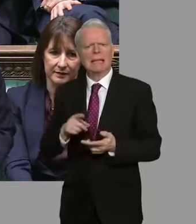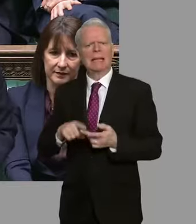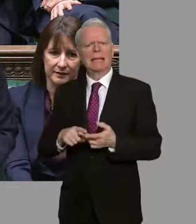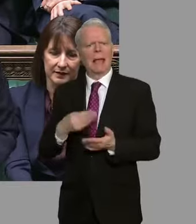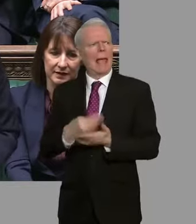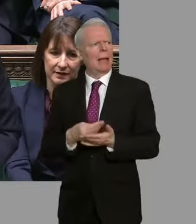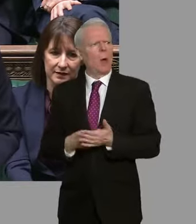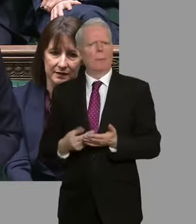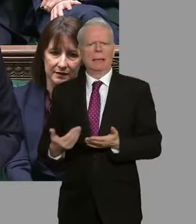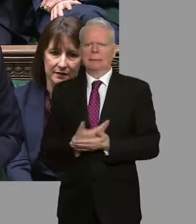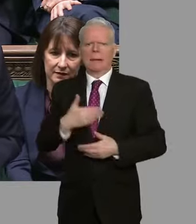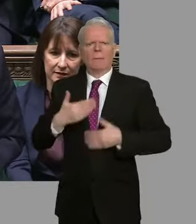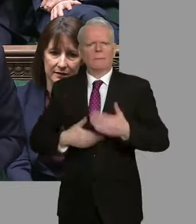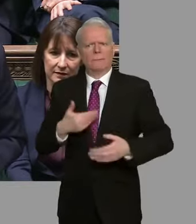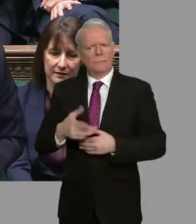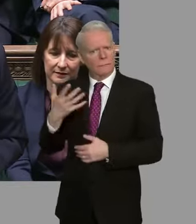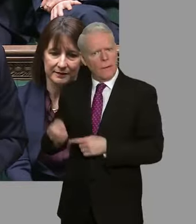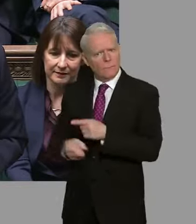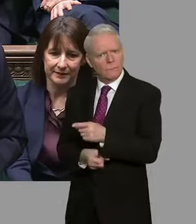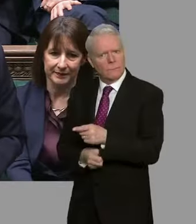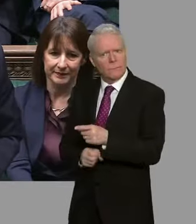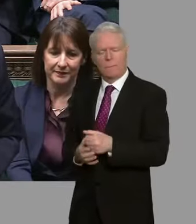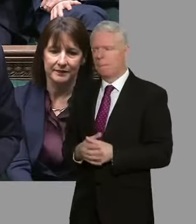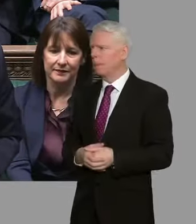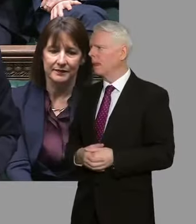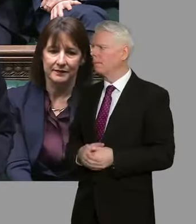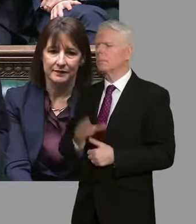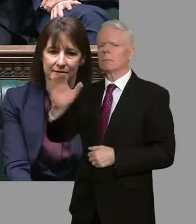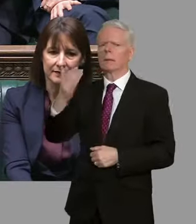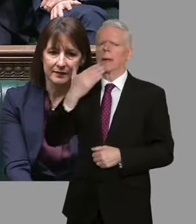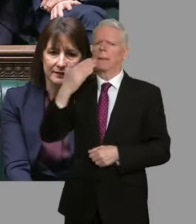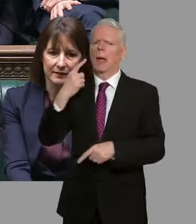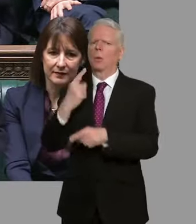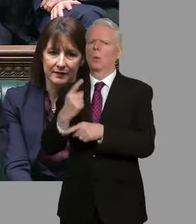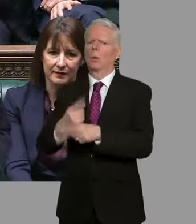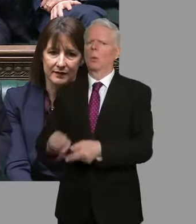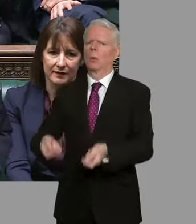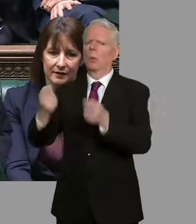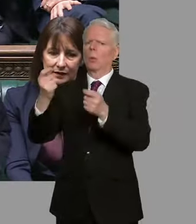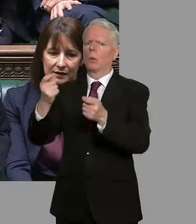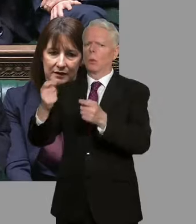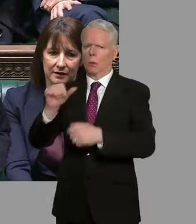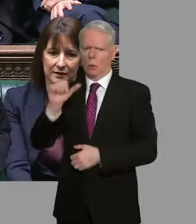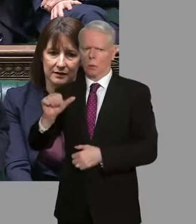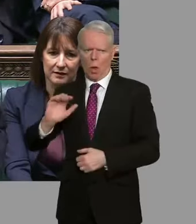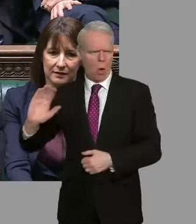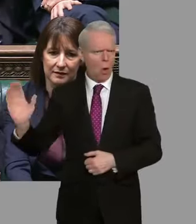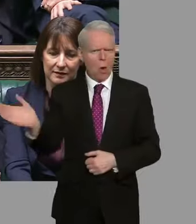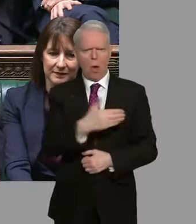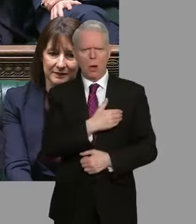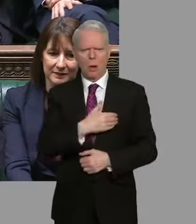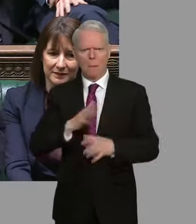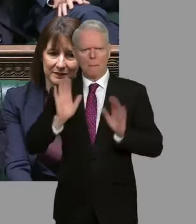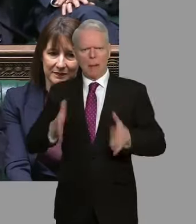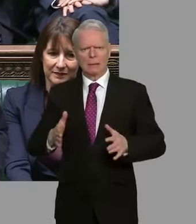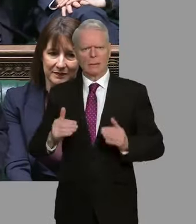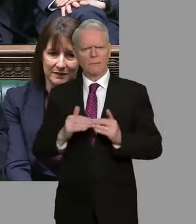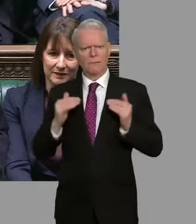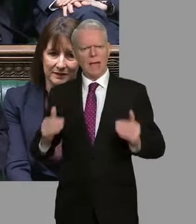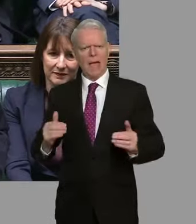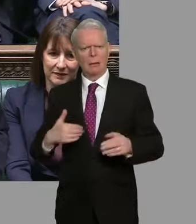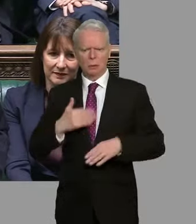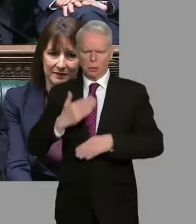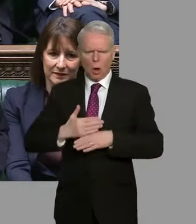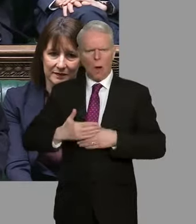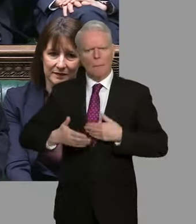why we introduced our Employment Rights Bill, which is the biggest upgrade to workers' rights in a generation. It includes measures